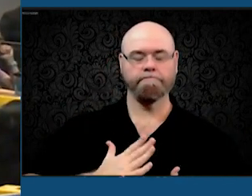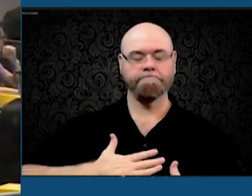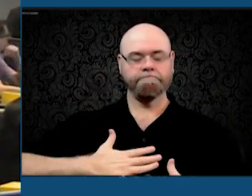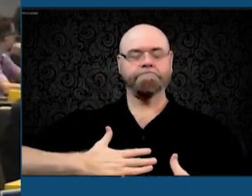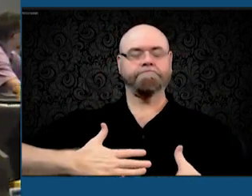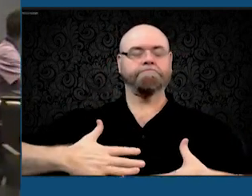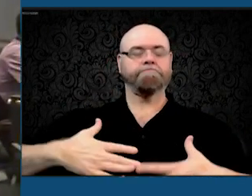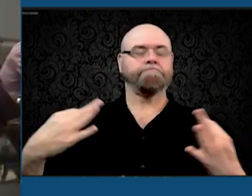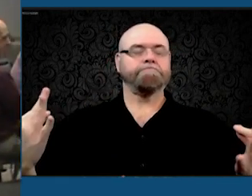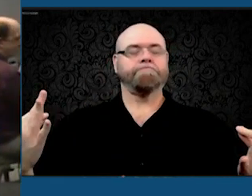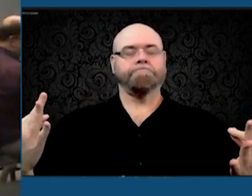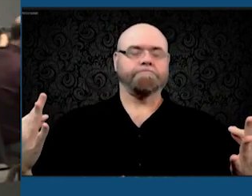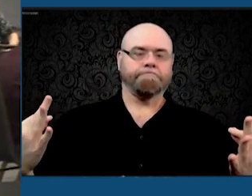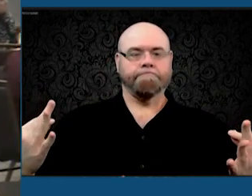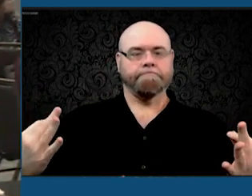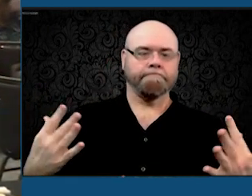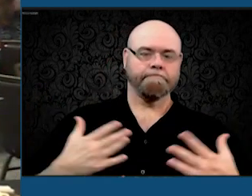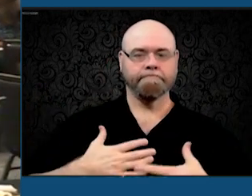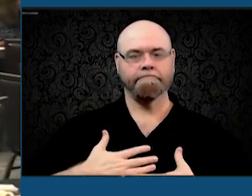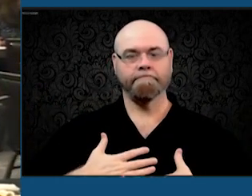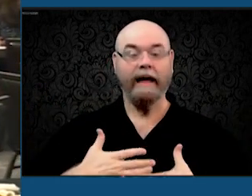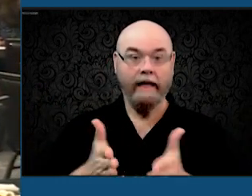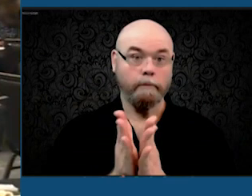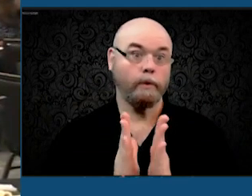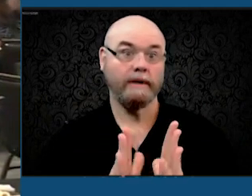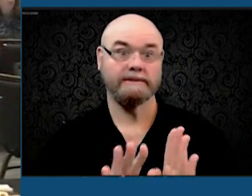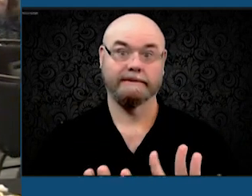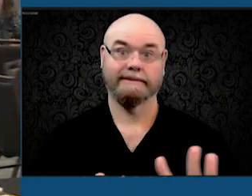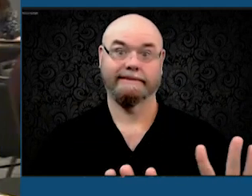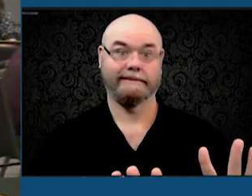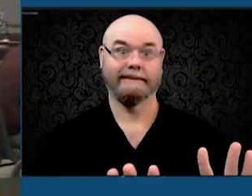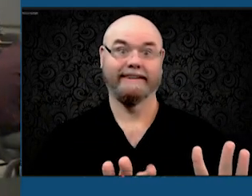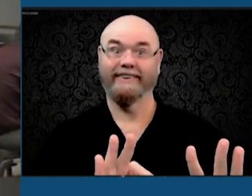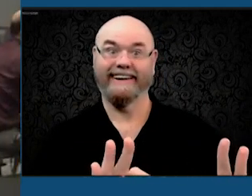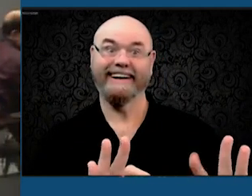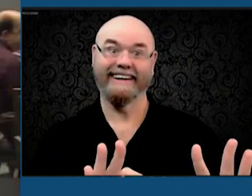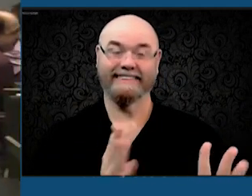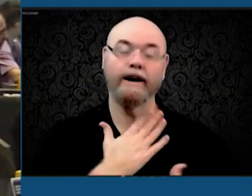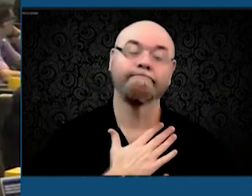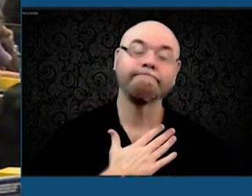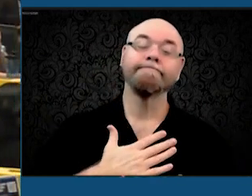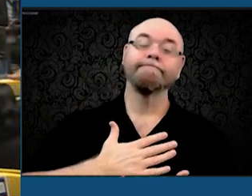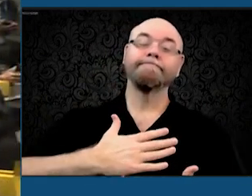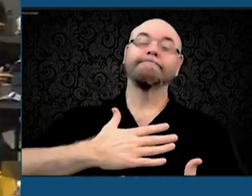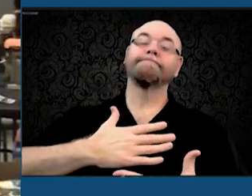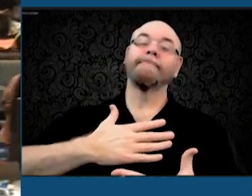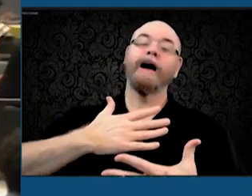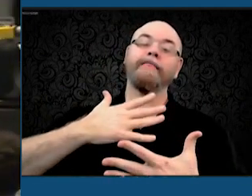That's a request. A nice long exhale.